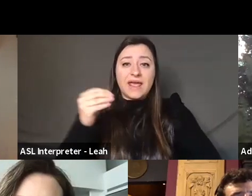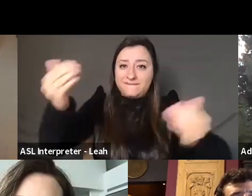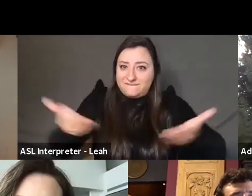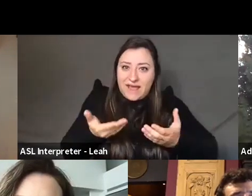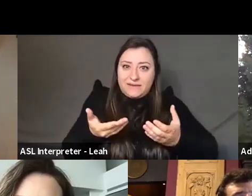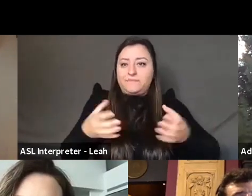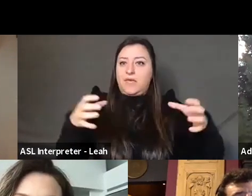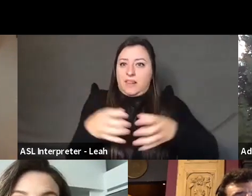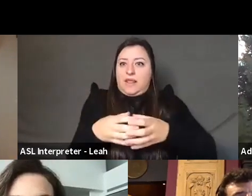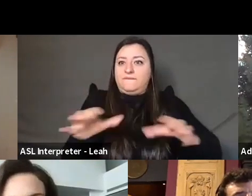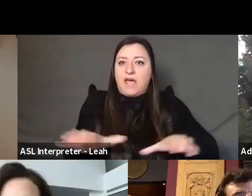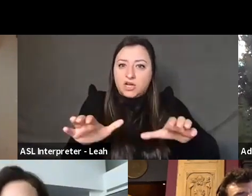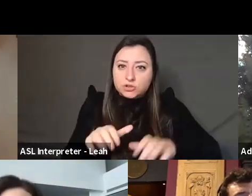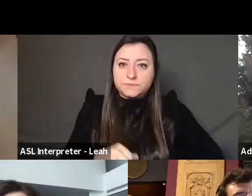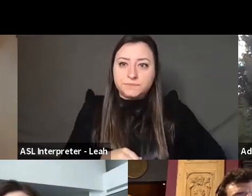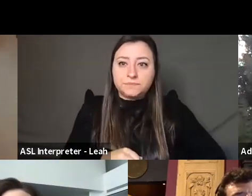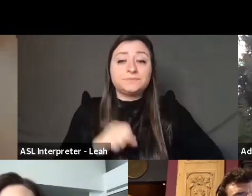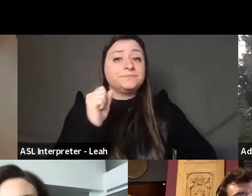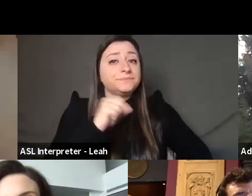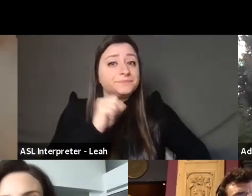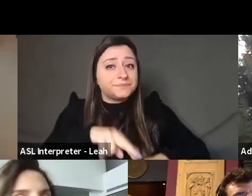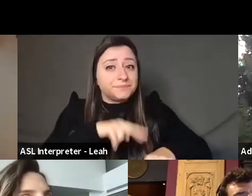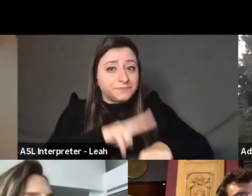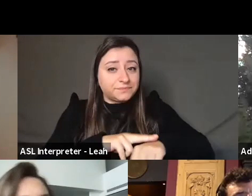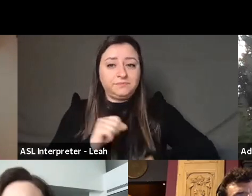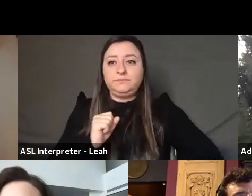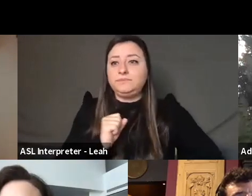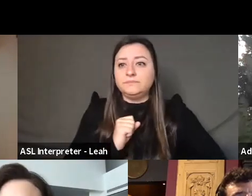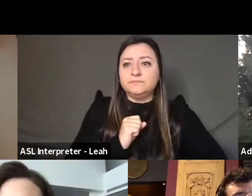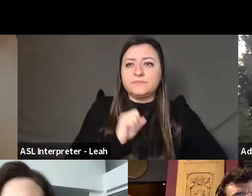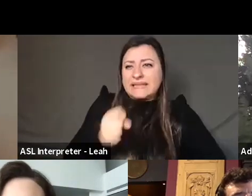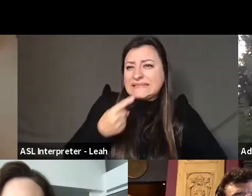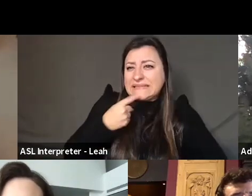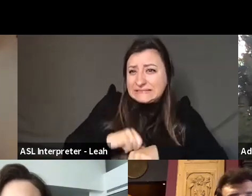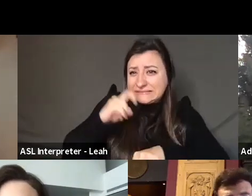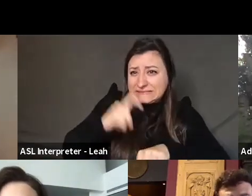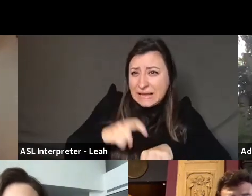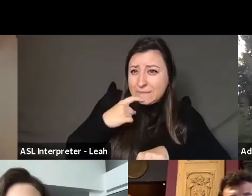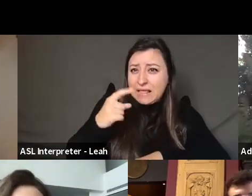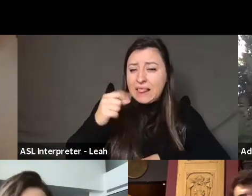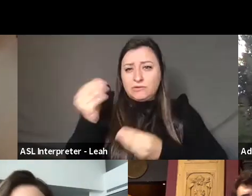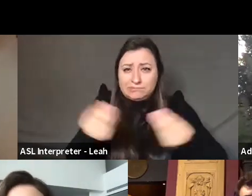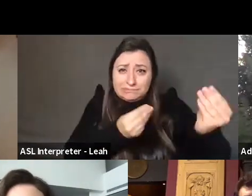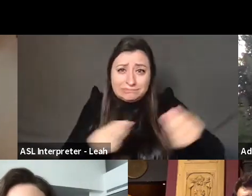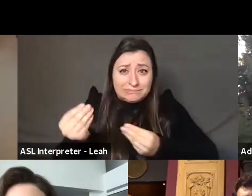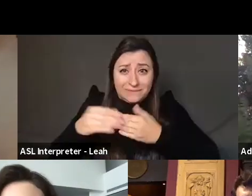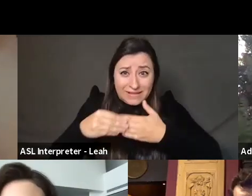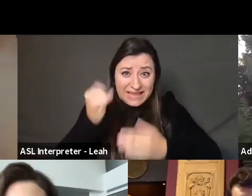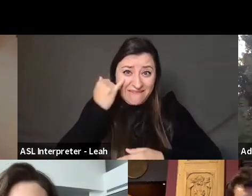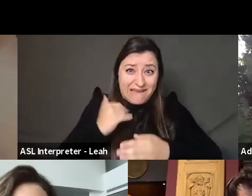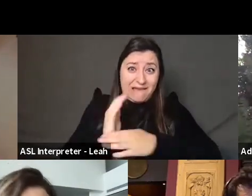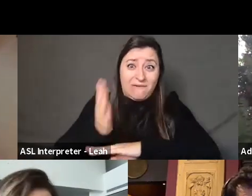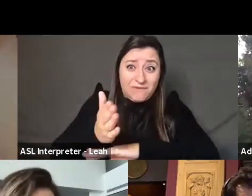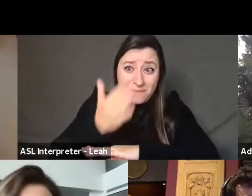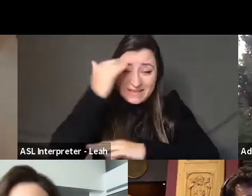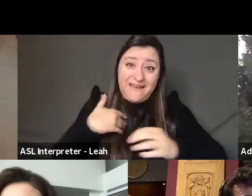action. Yes, of course. Can we say that the time is a little fluid? I mean, if I overrun this because